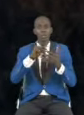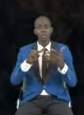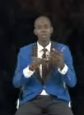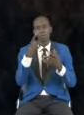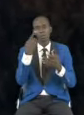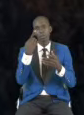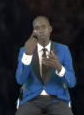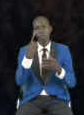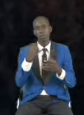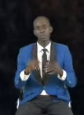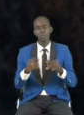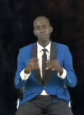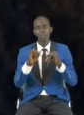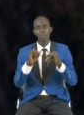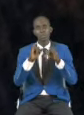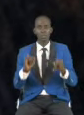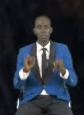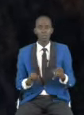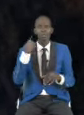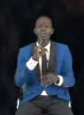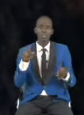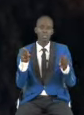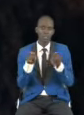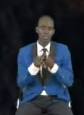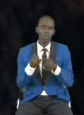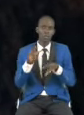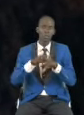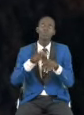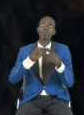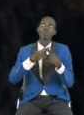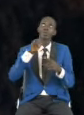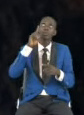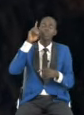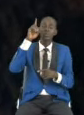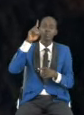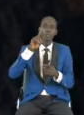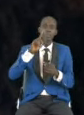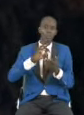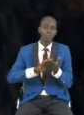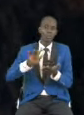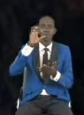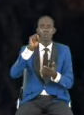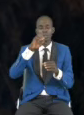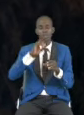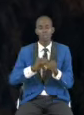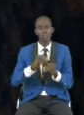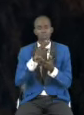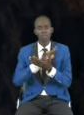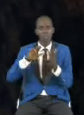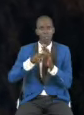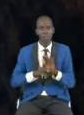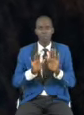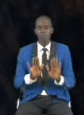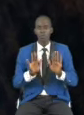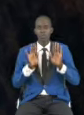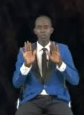is like unto thee, glorious in holiness, fearful in